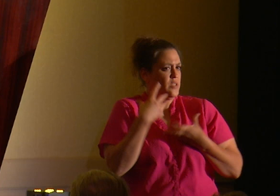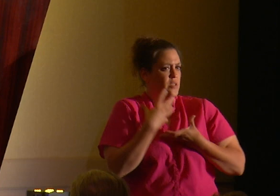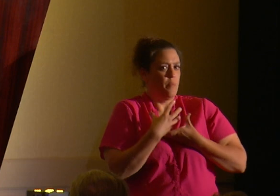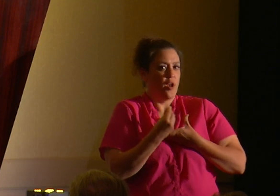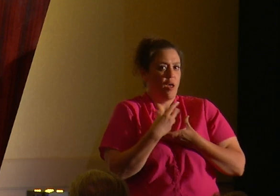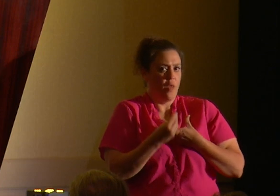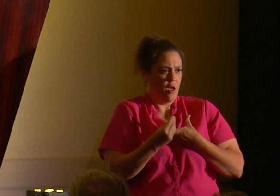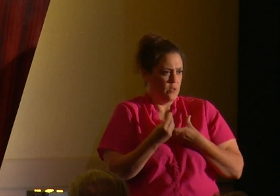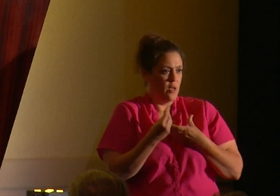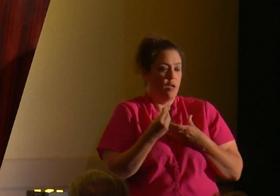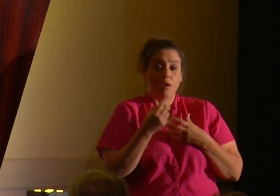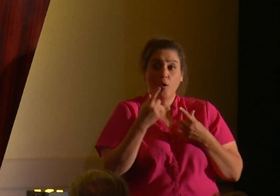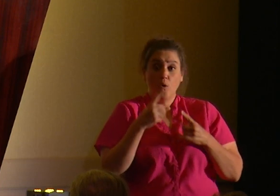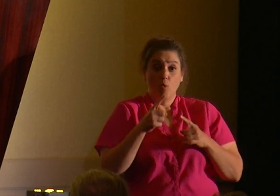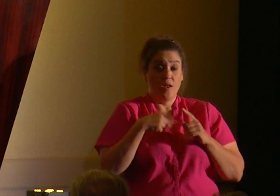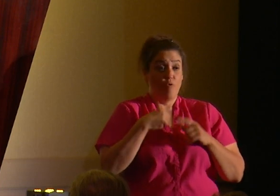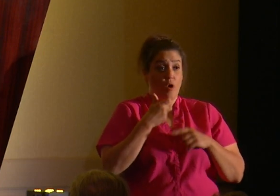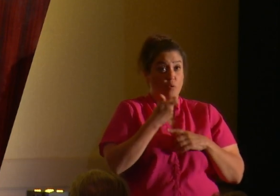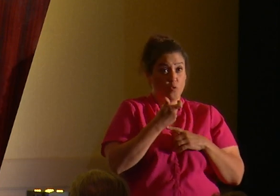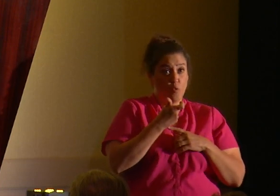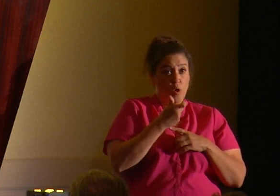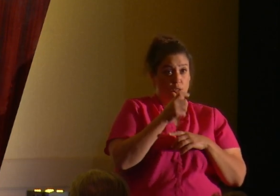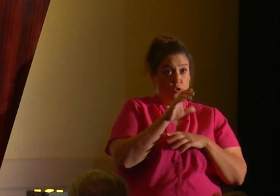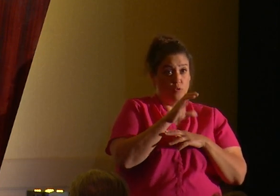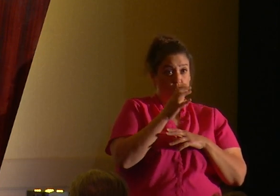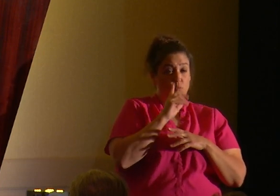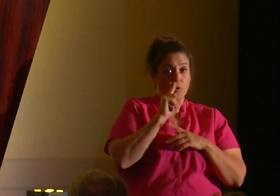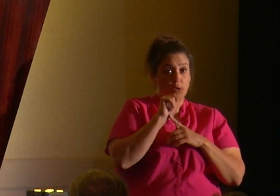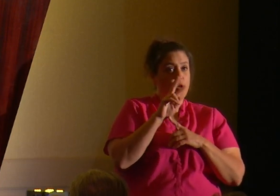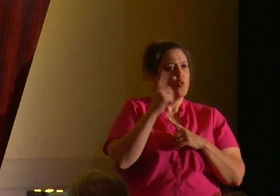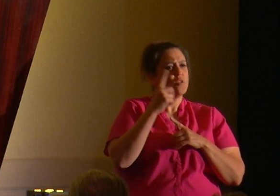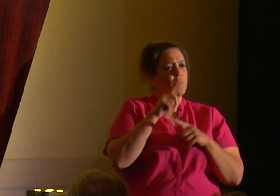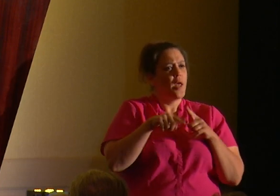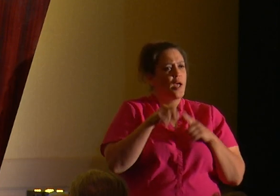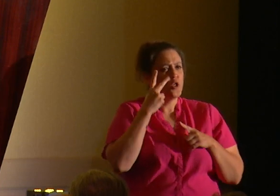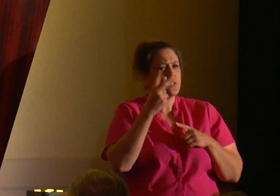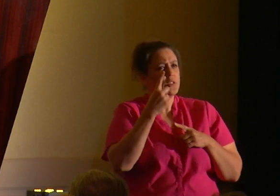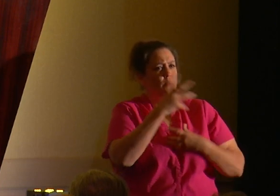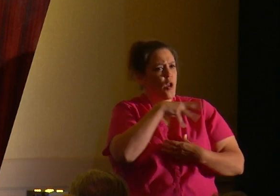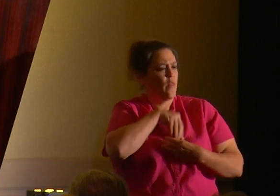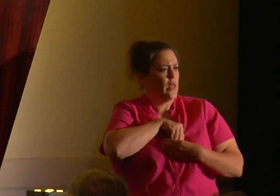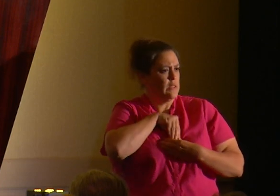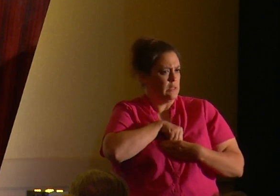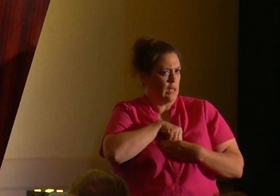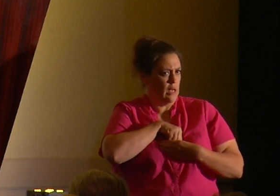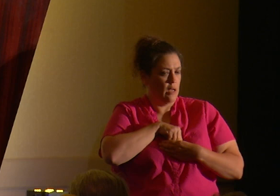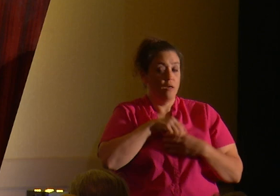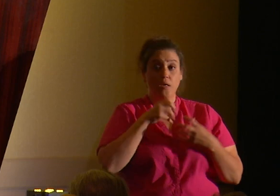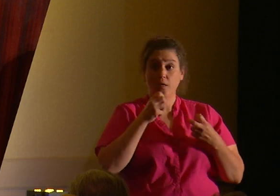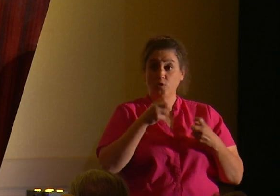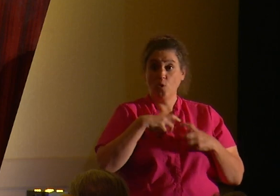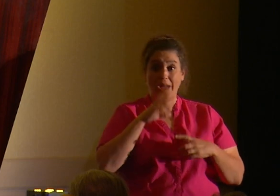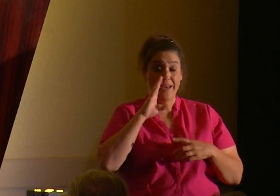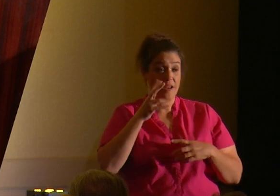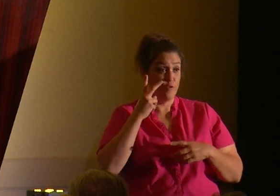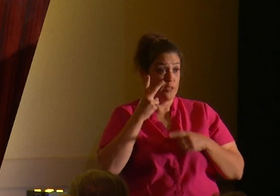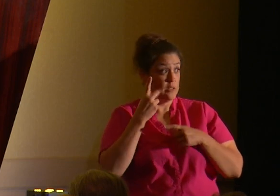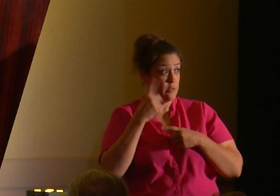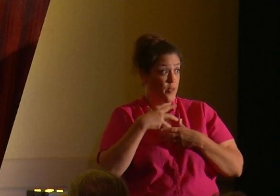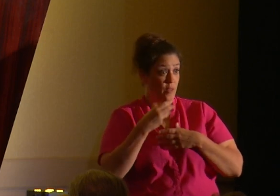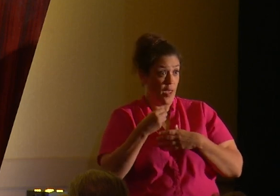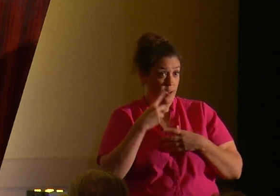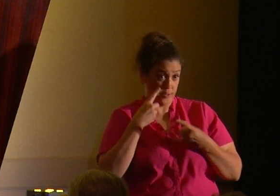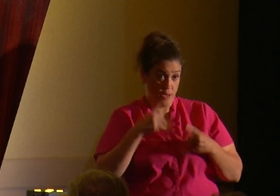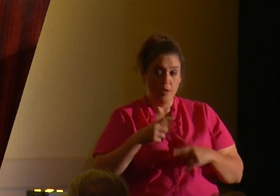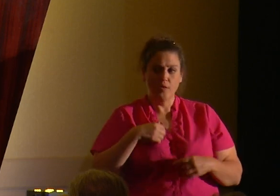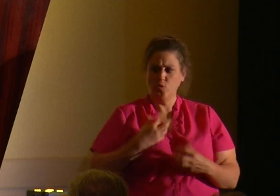whenever you see people, whenever I was watching Christians on television, it was always something I couldn't see, like on the inside. And so I'd never seen this before, so I'm waiting for